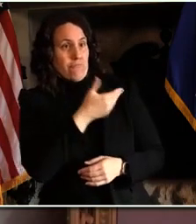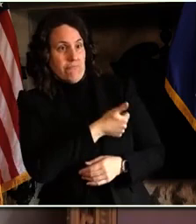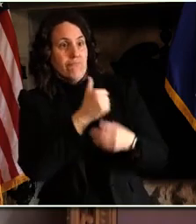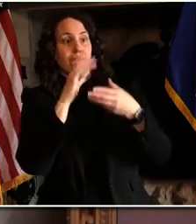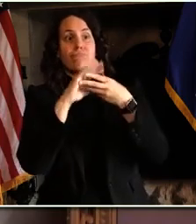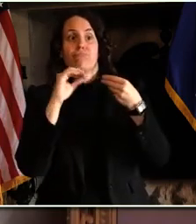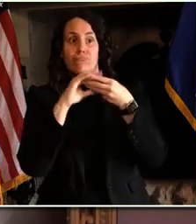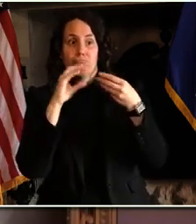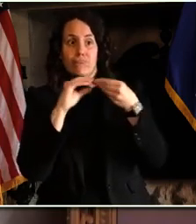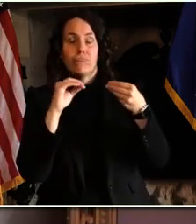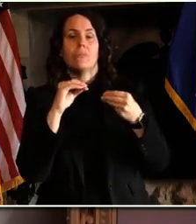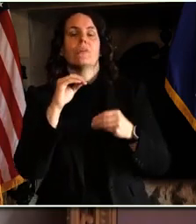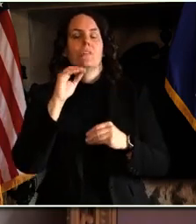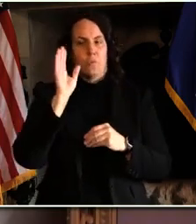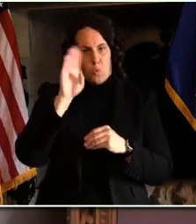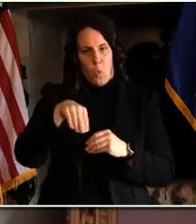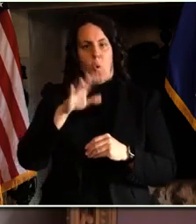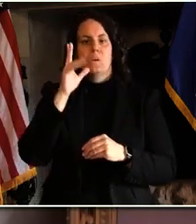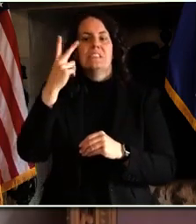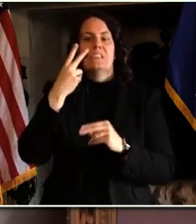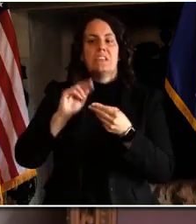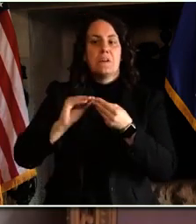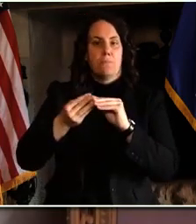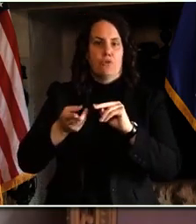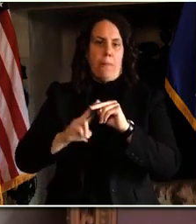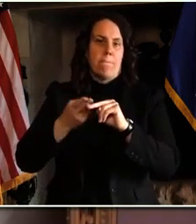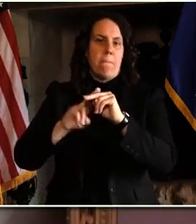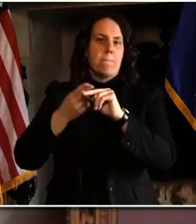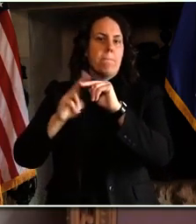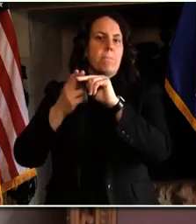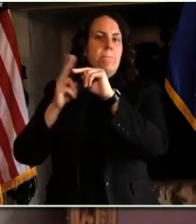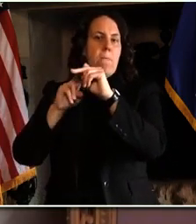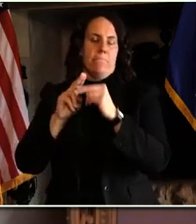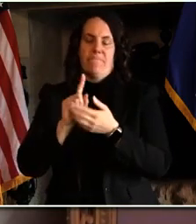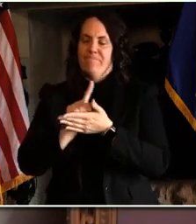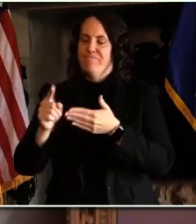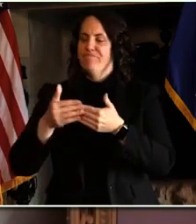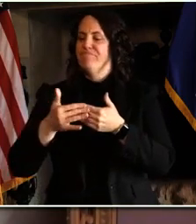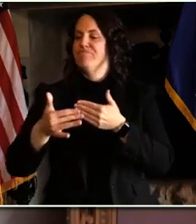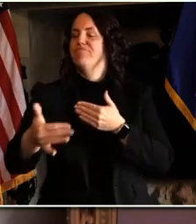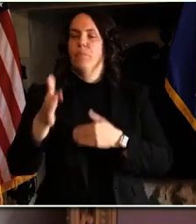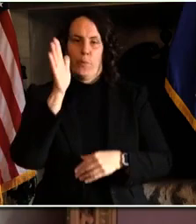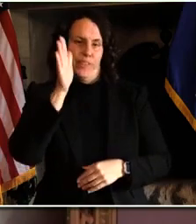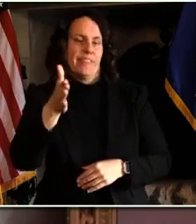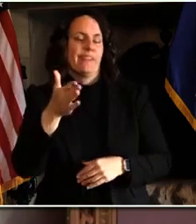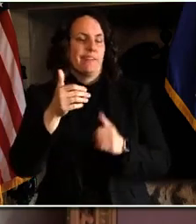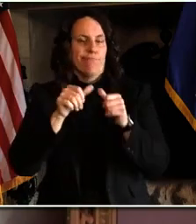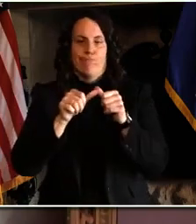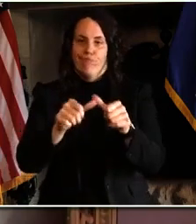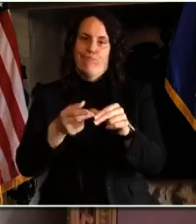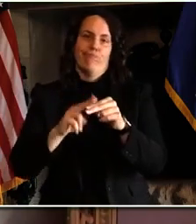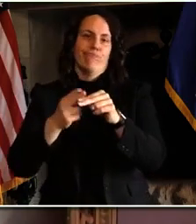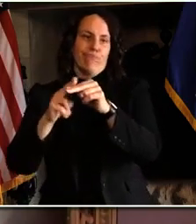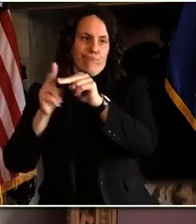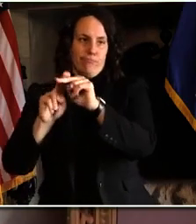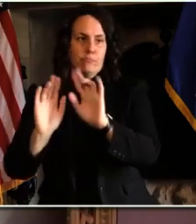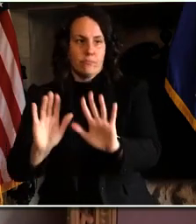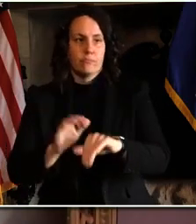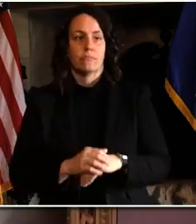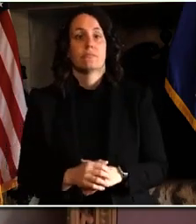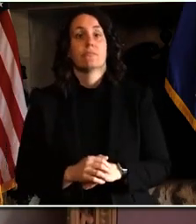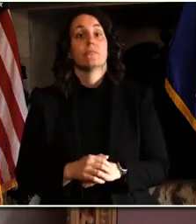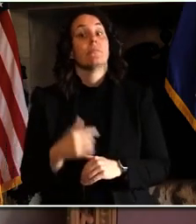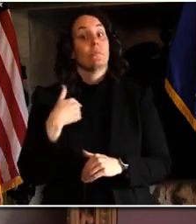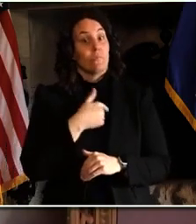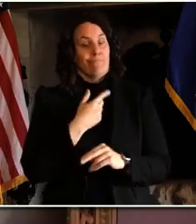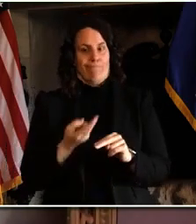rise over the next few weeks, especially with our expanded testing capacity. You might wonder